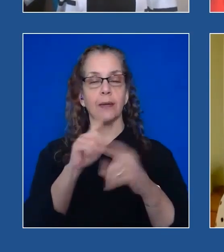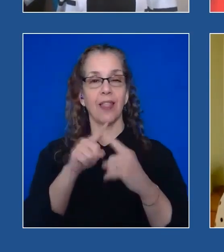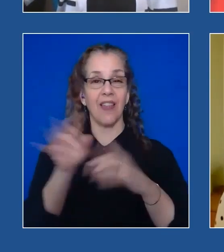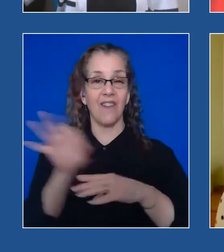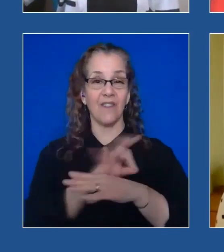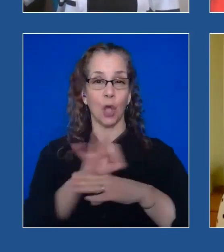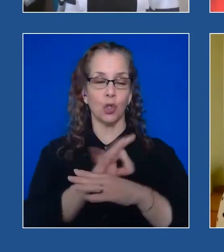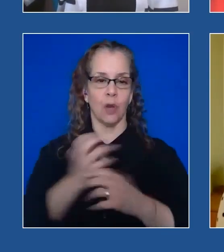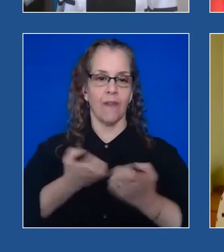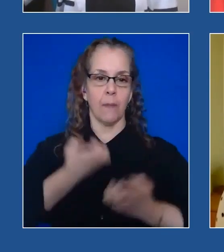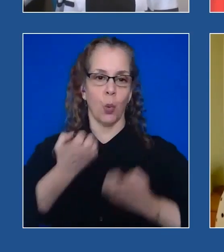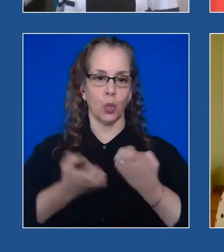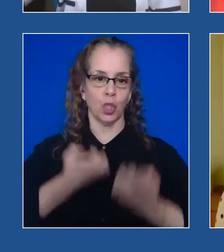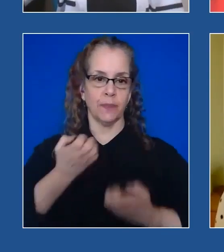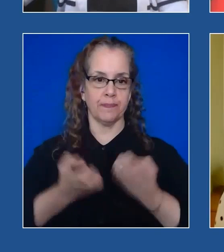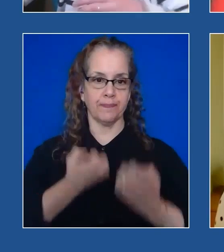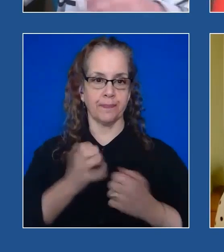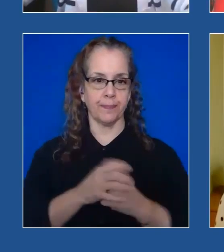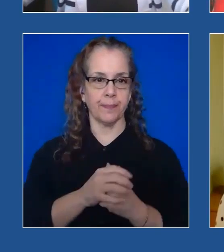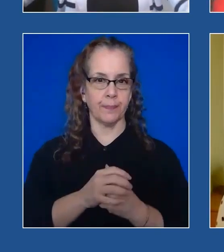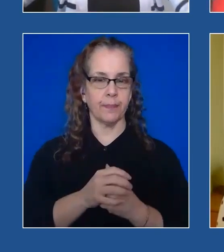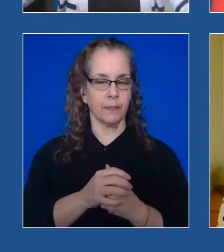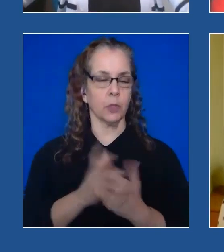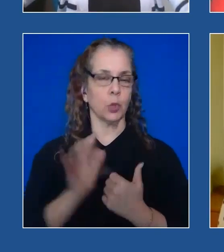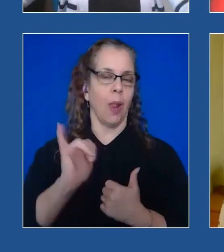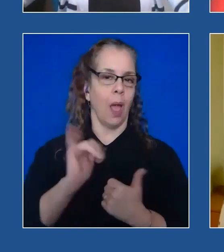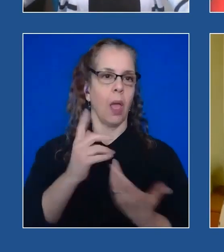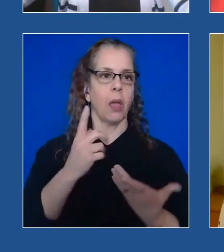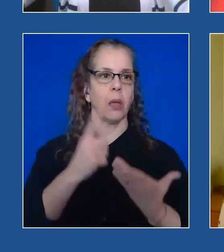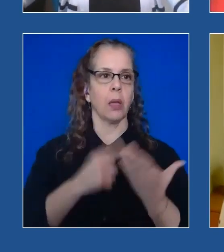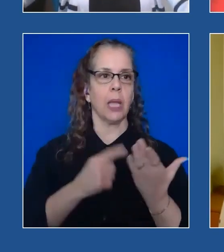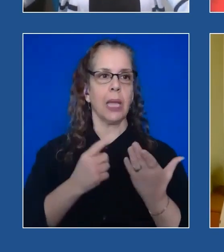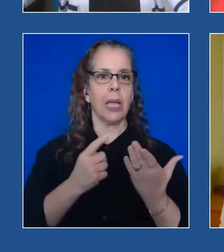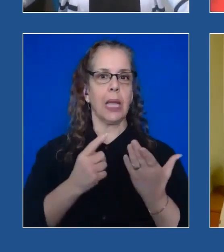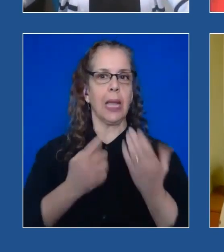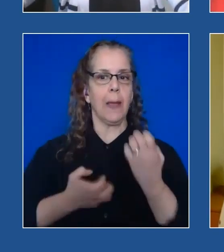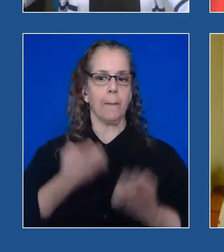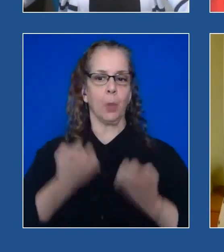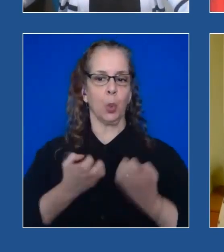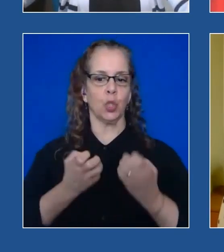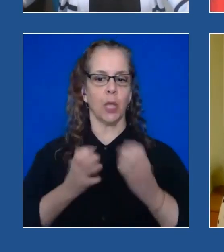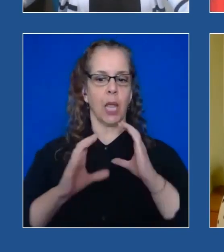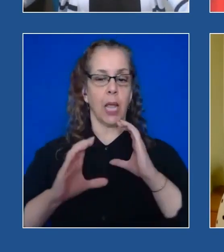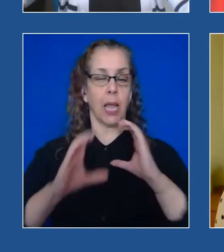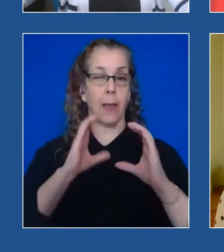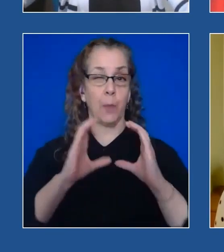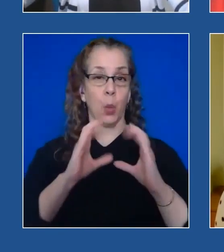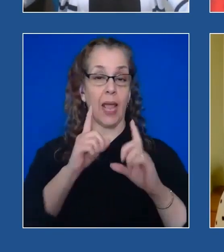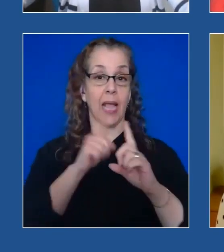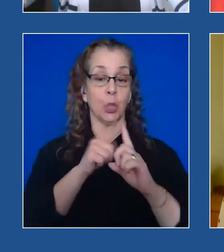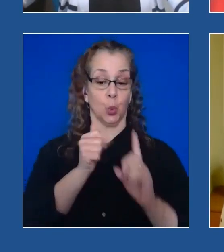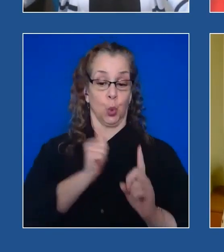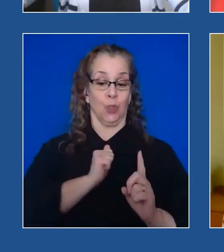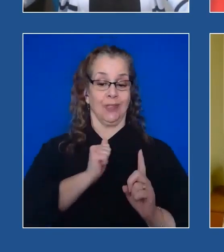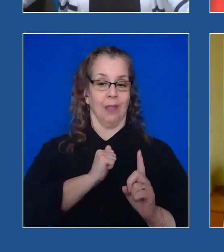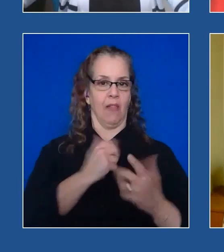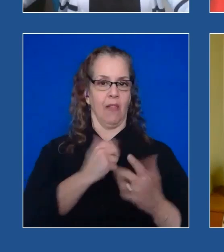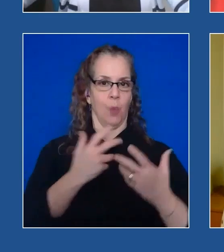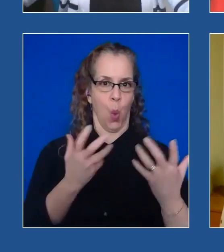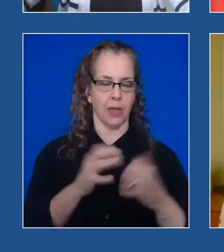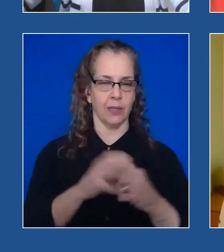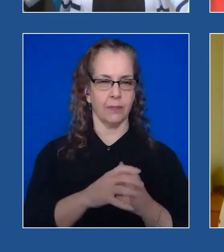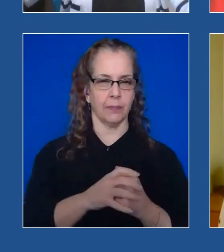emotions. So looking at what could emotions be communicating from you, or communicating to you rather. So that first session of the